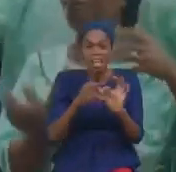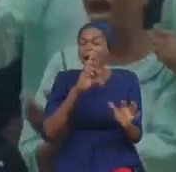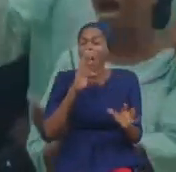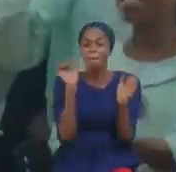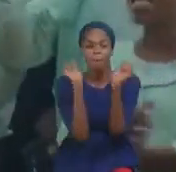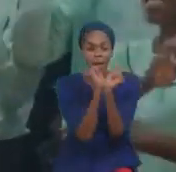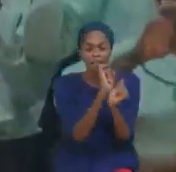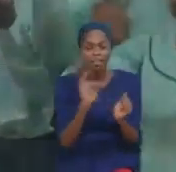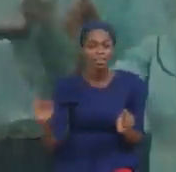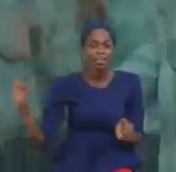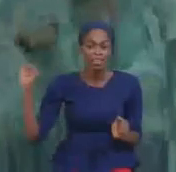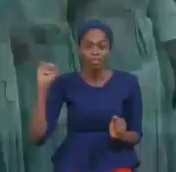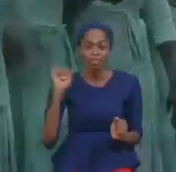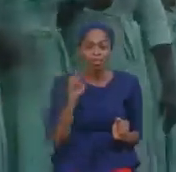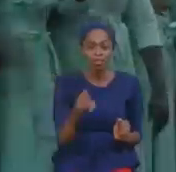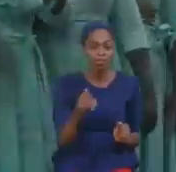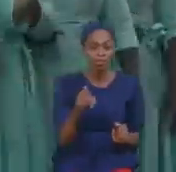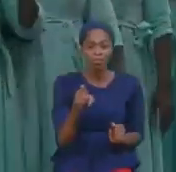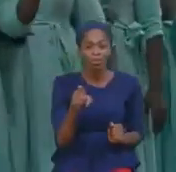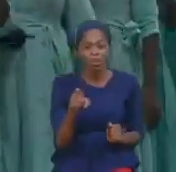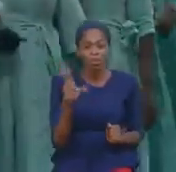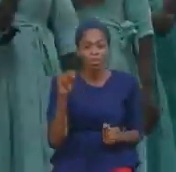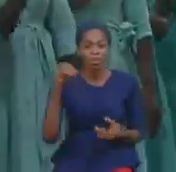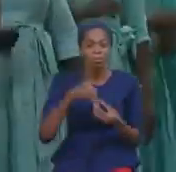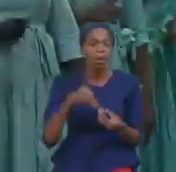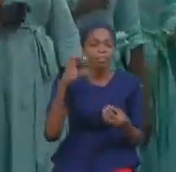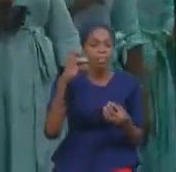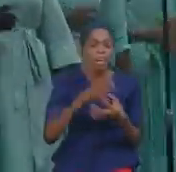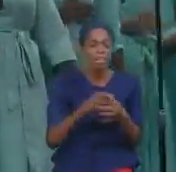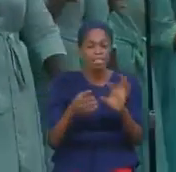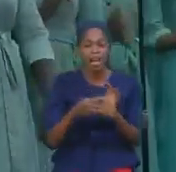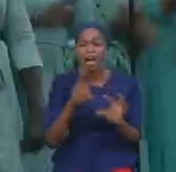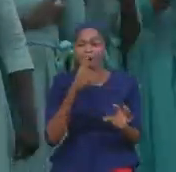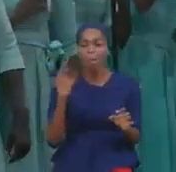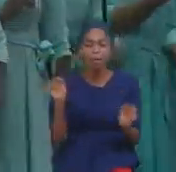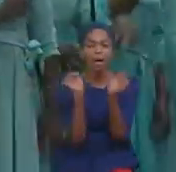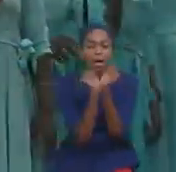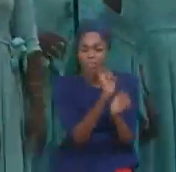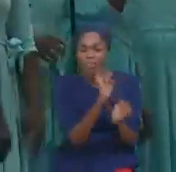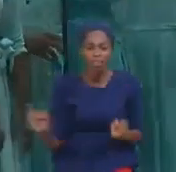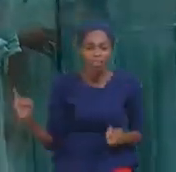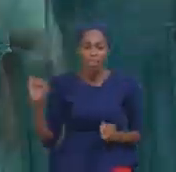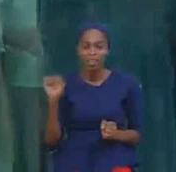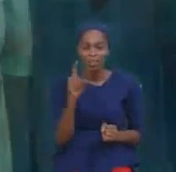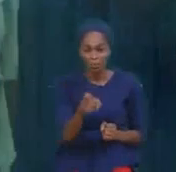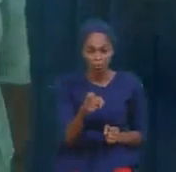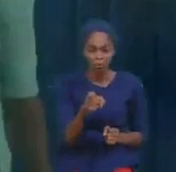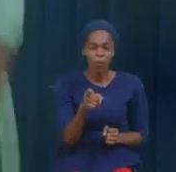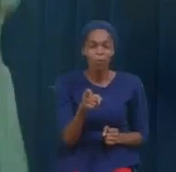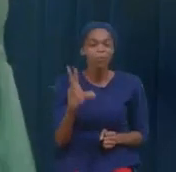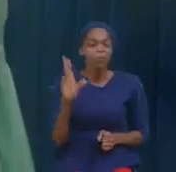chains abide in your life. I say no more chains. No more chains abide in you. Tell the audience no